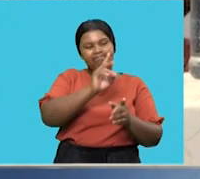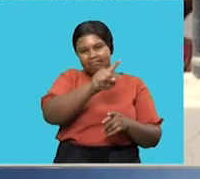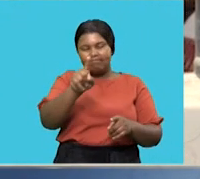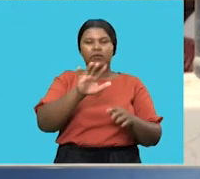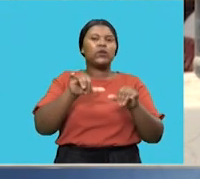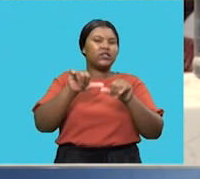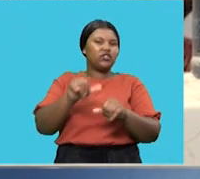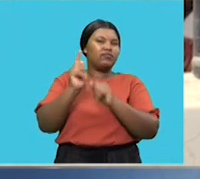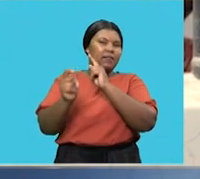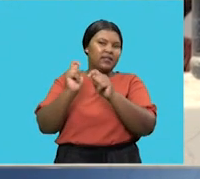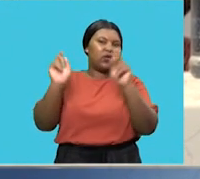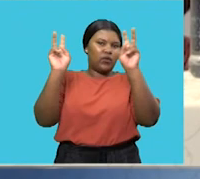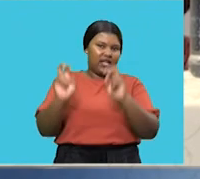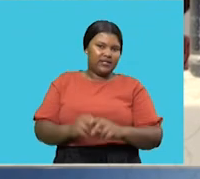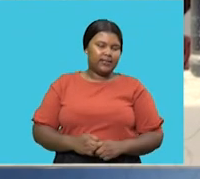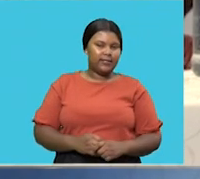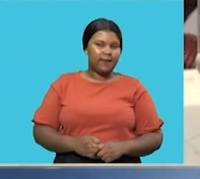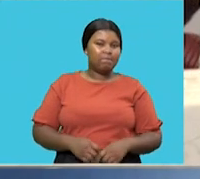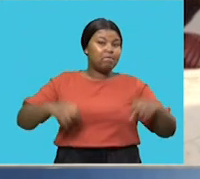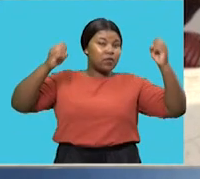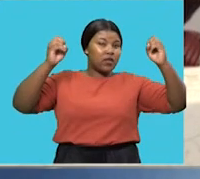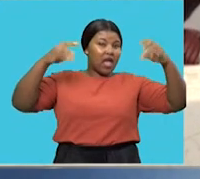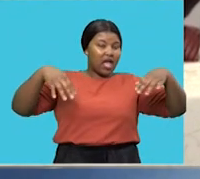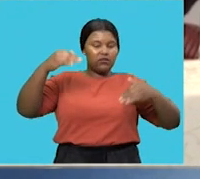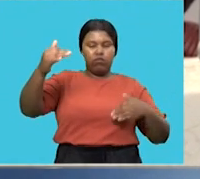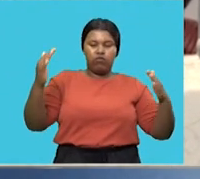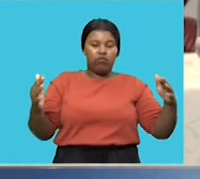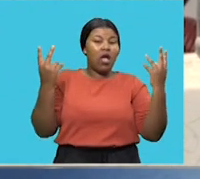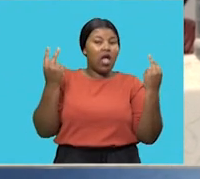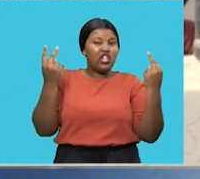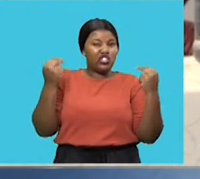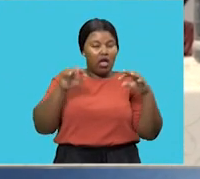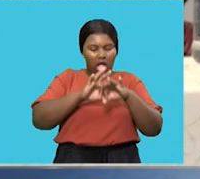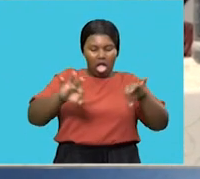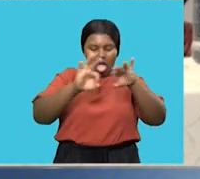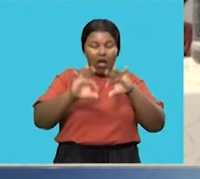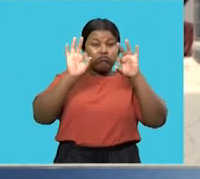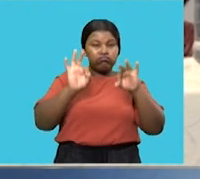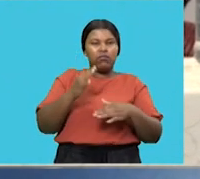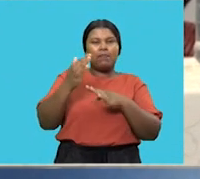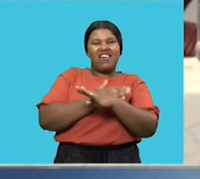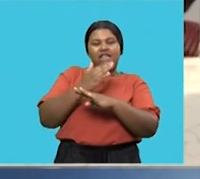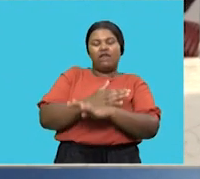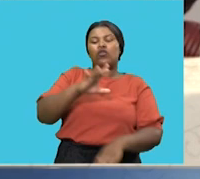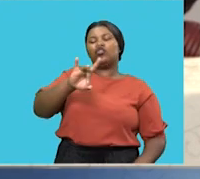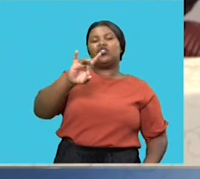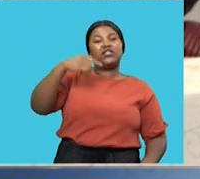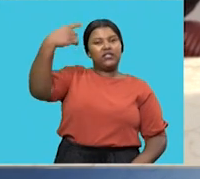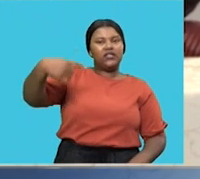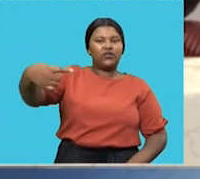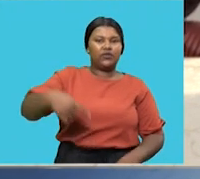logesi wathembisa ukuthi uhulumeni uzohlinzeka ngesigubhu esisha sogesi wathi ngaphambi kokuba akushaye usuku lwangolwesibili